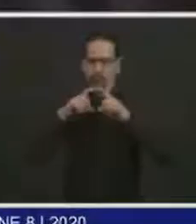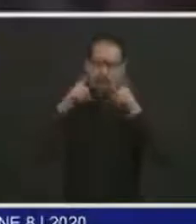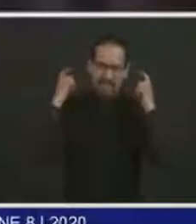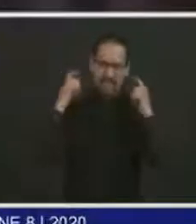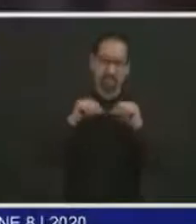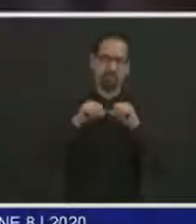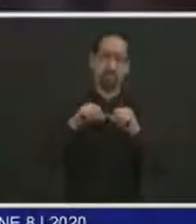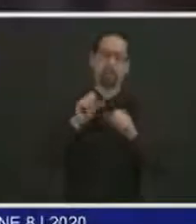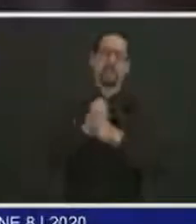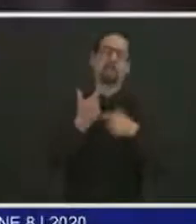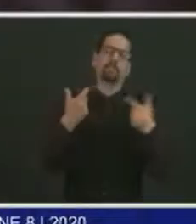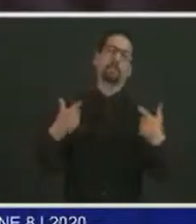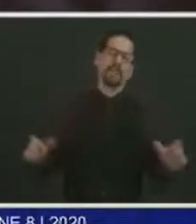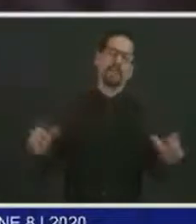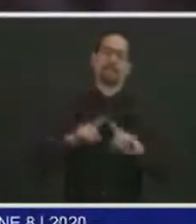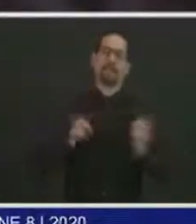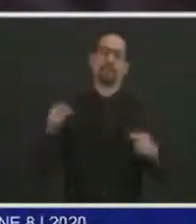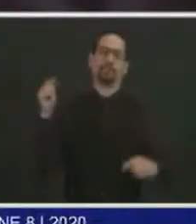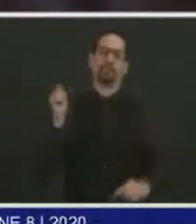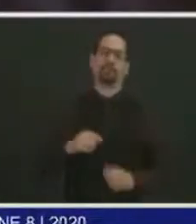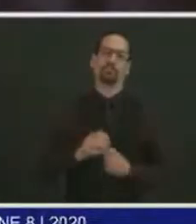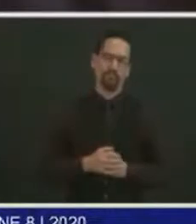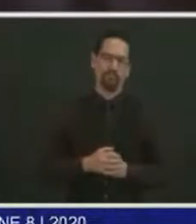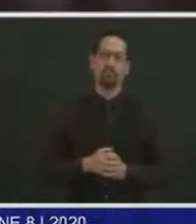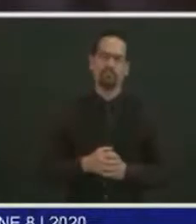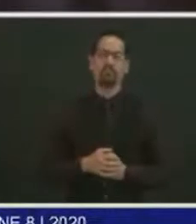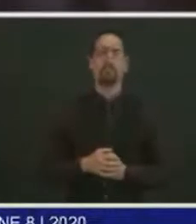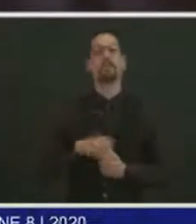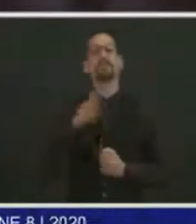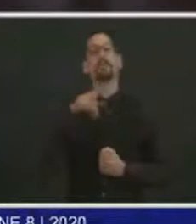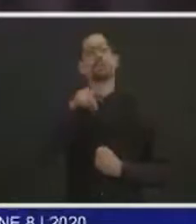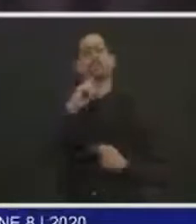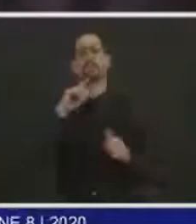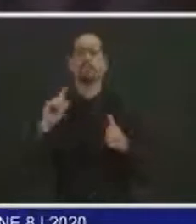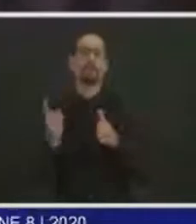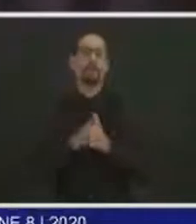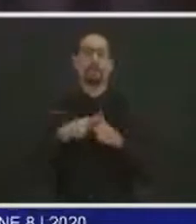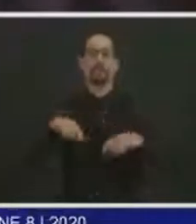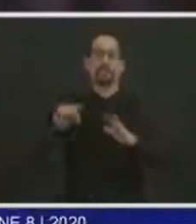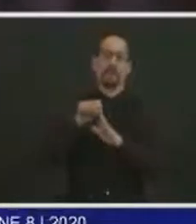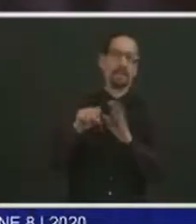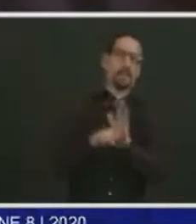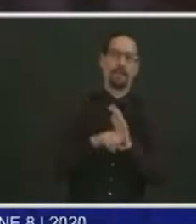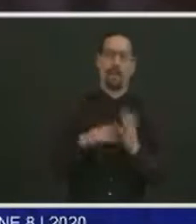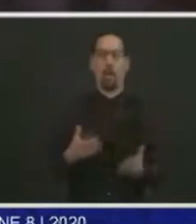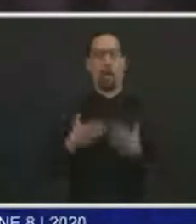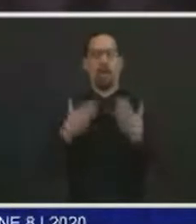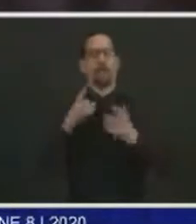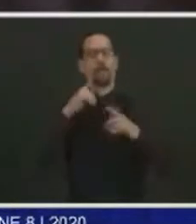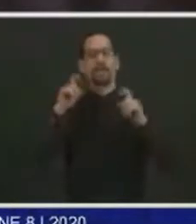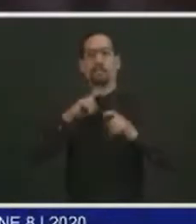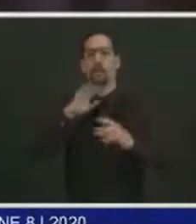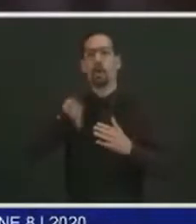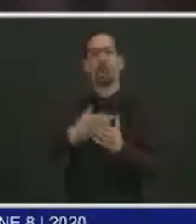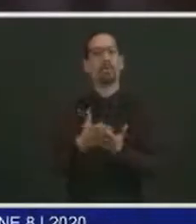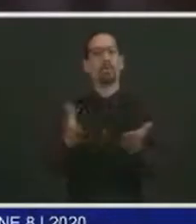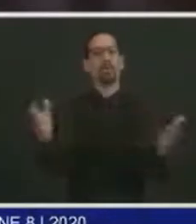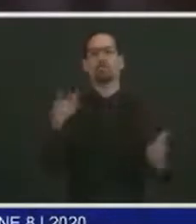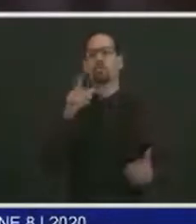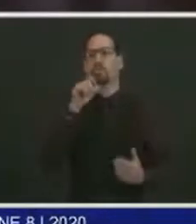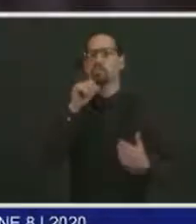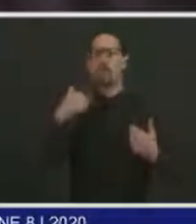difference. And now we're among the first states that is offering testing for people who have